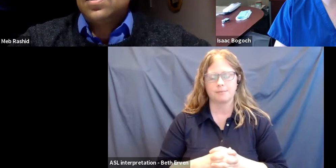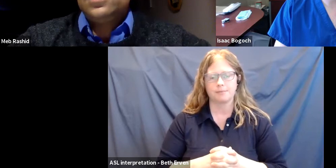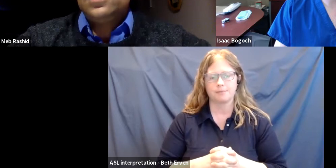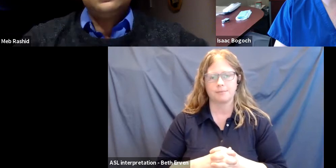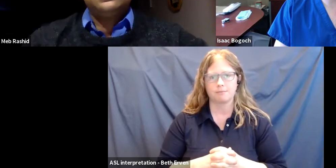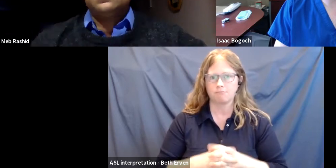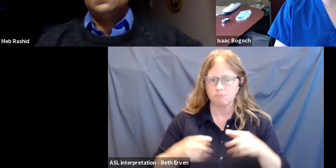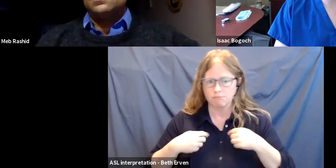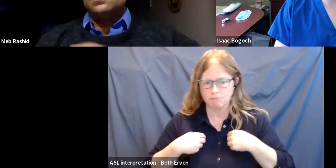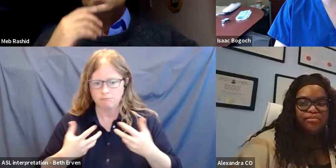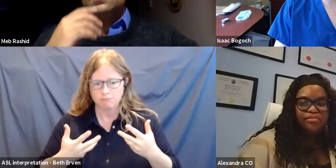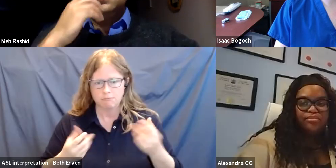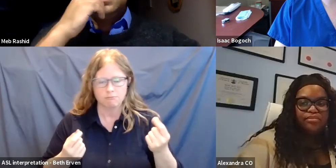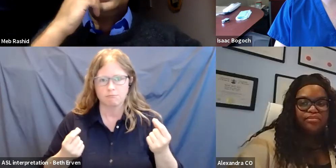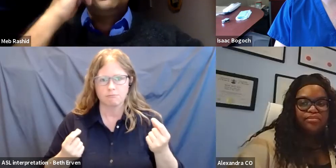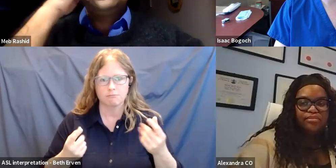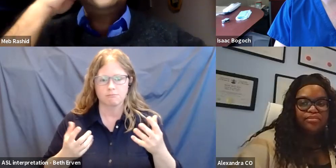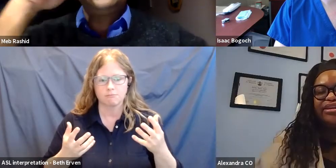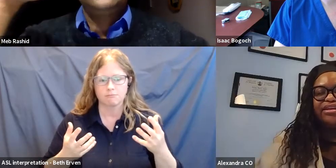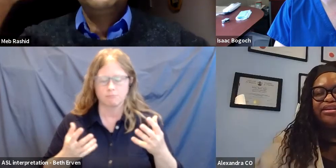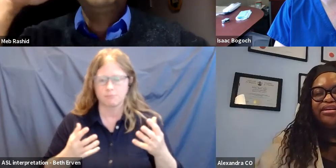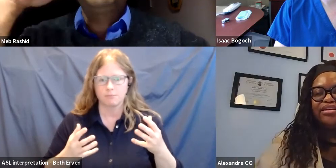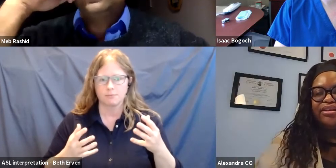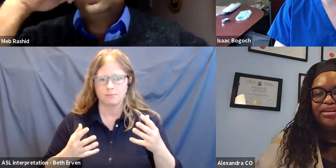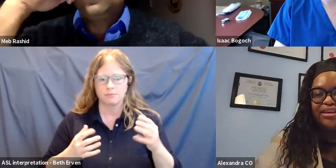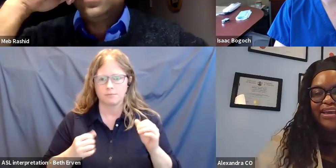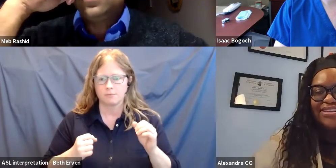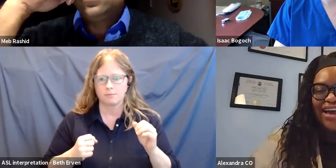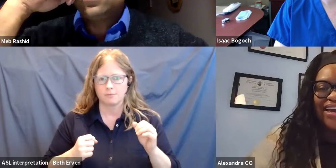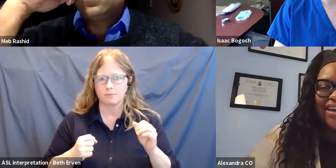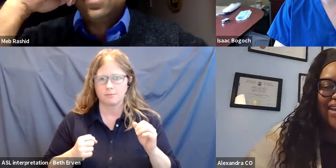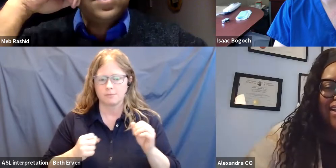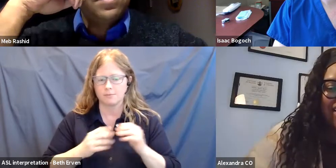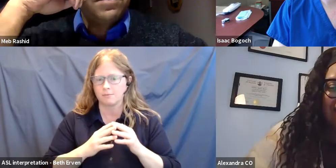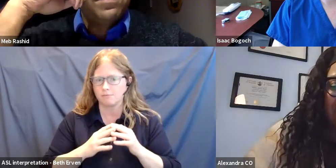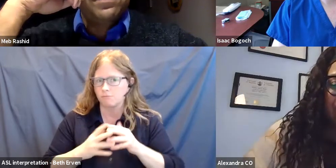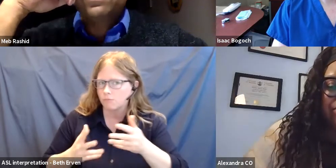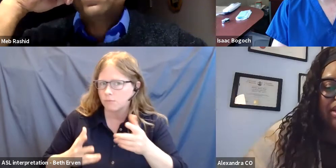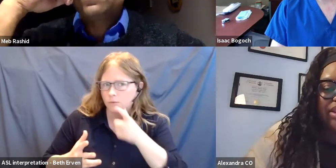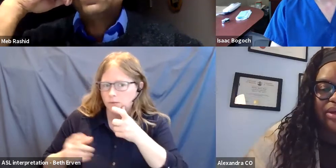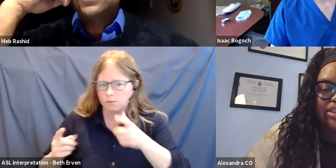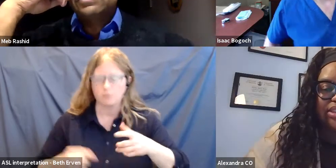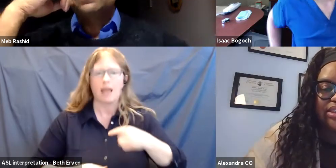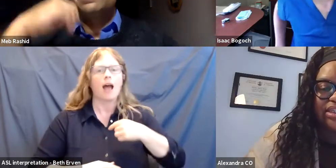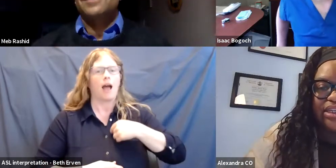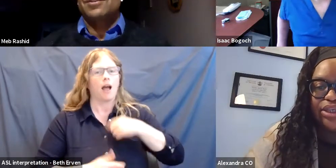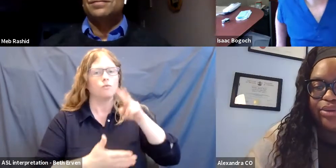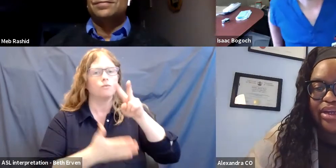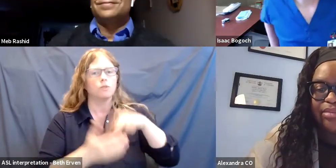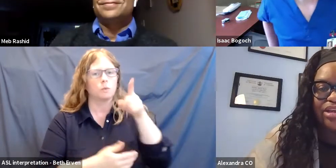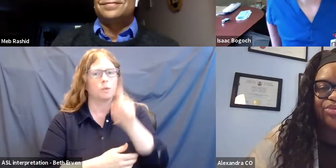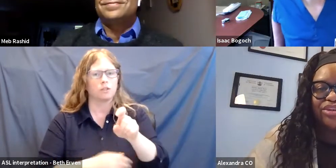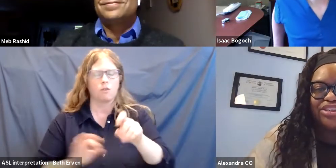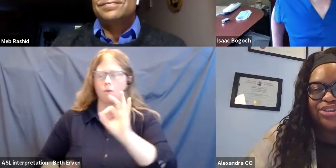Do you want me to just go into the box? Yeah, there's some questions in the. Yes. Do you want to handle that? I will be reading the questions in the. Oh,